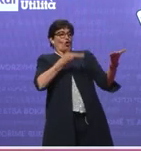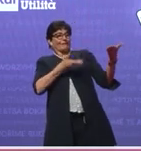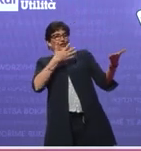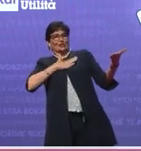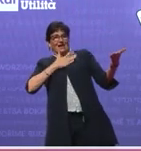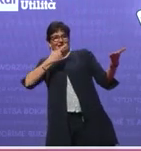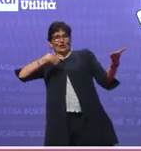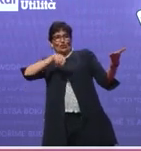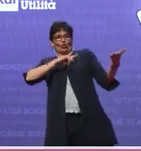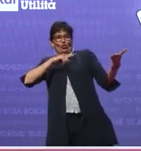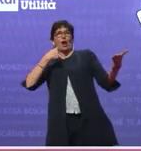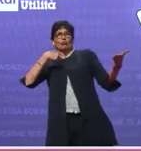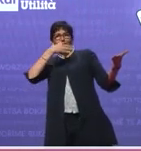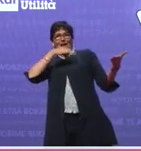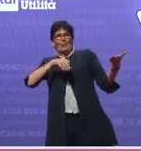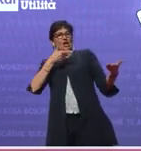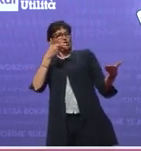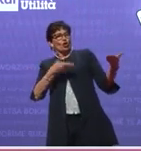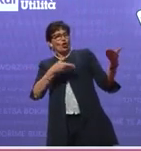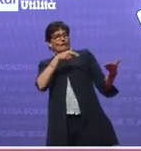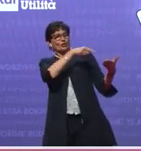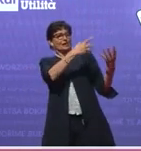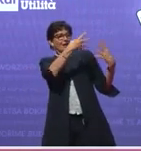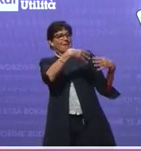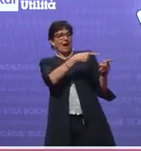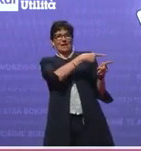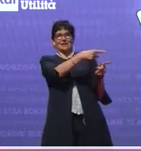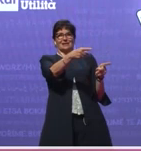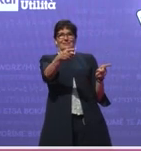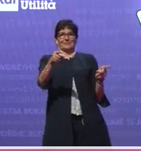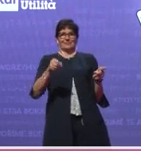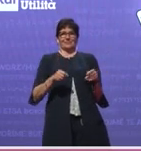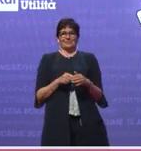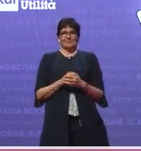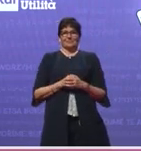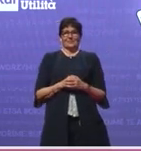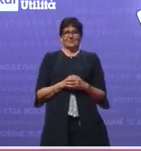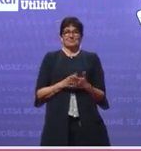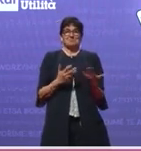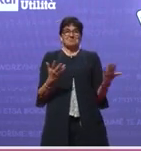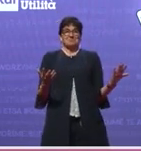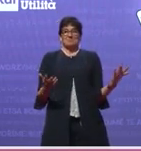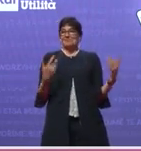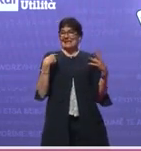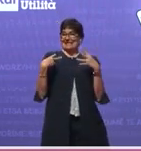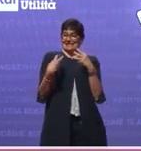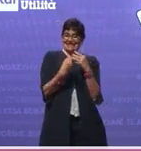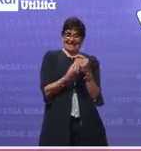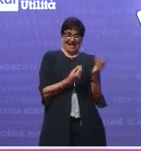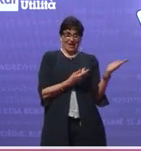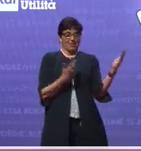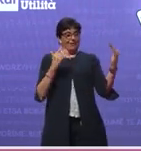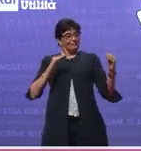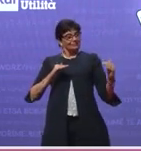the machines. We want them to grow up among us and build positive, caring relationships. And the